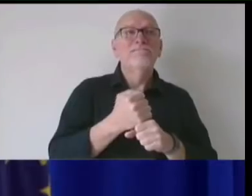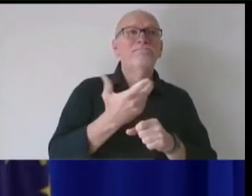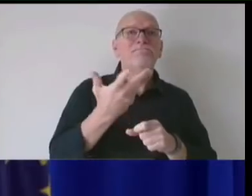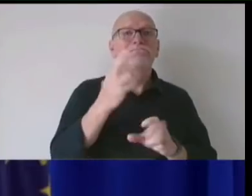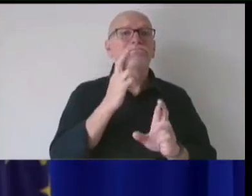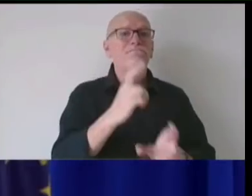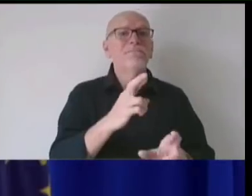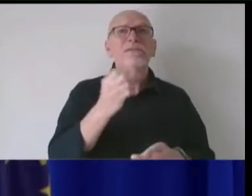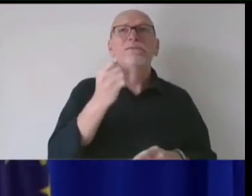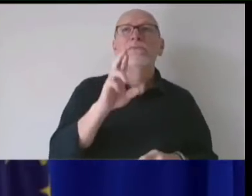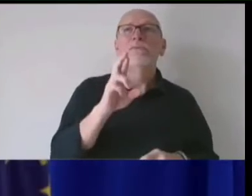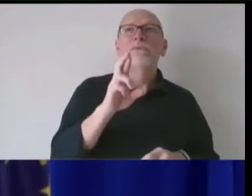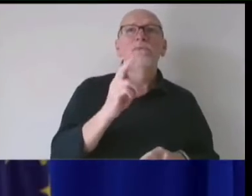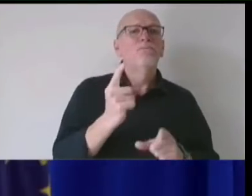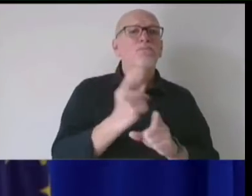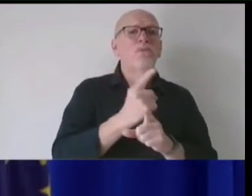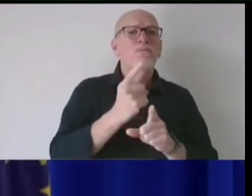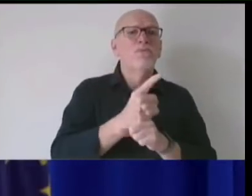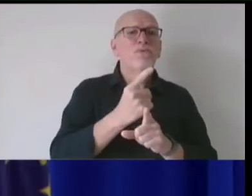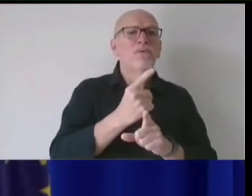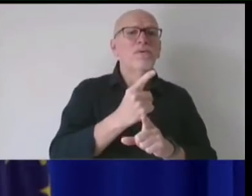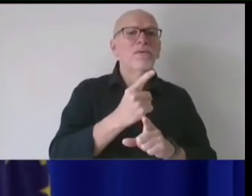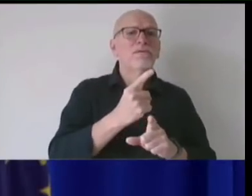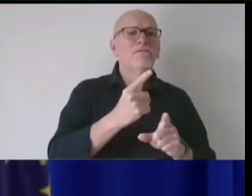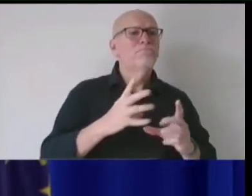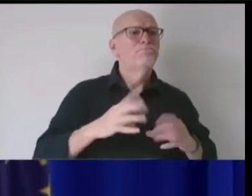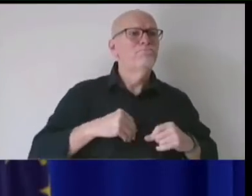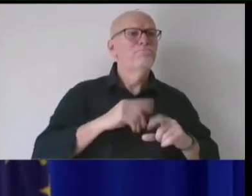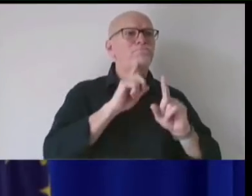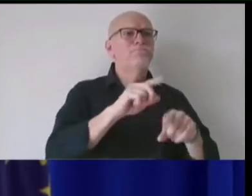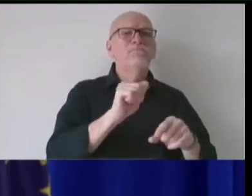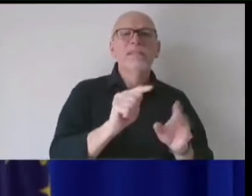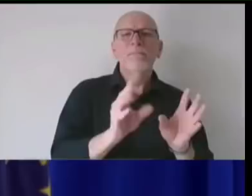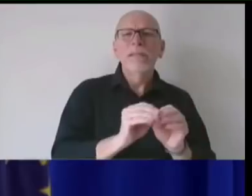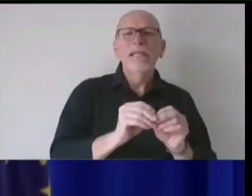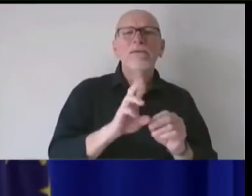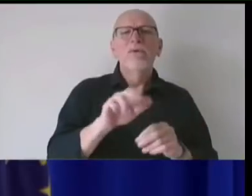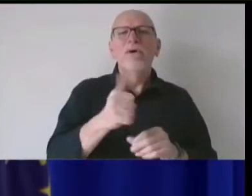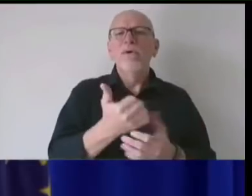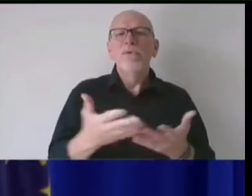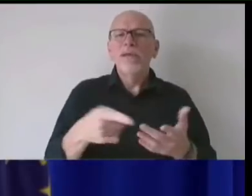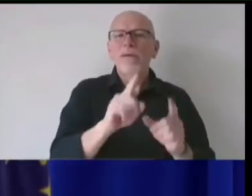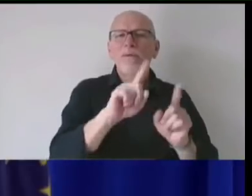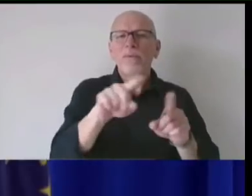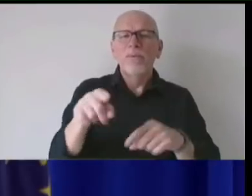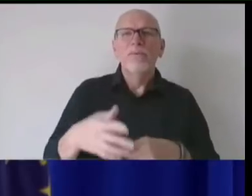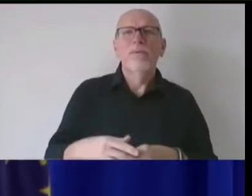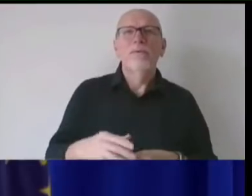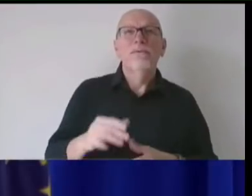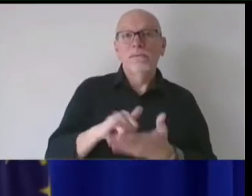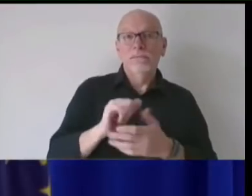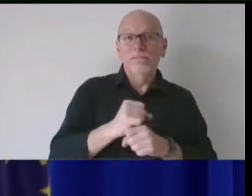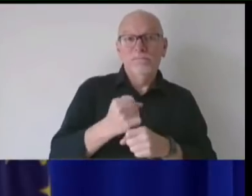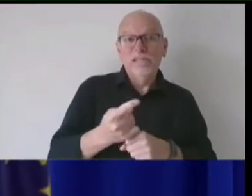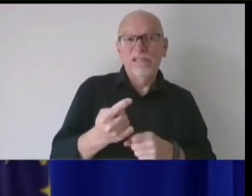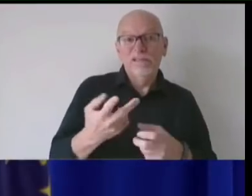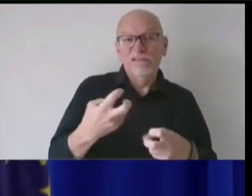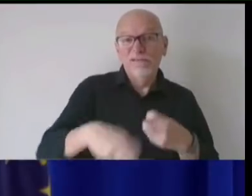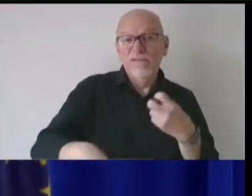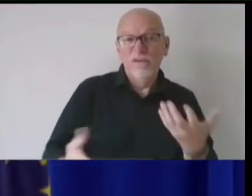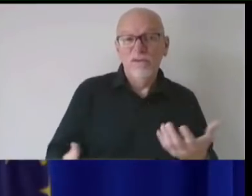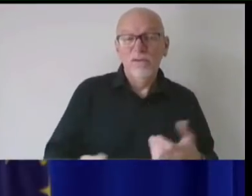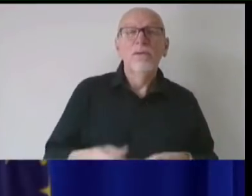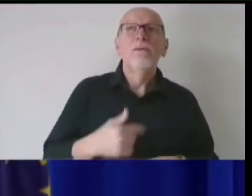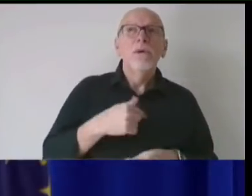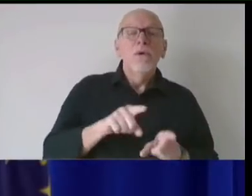or appropriate acceptance at meetings and other things that they've gone to, and that has made it more difficult. We